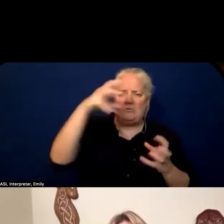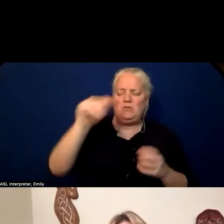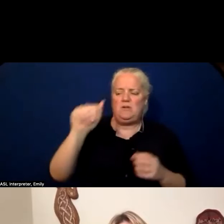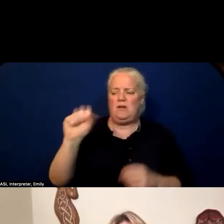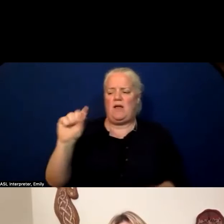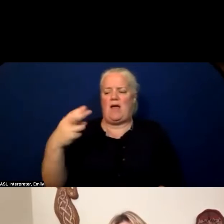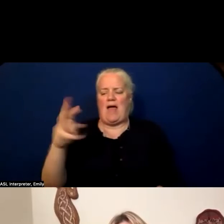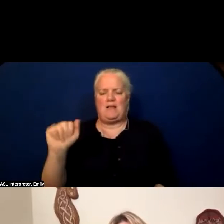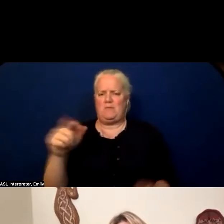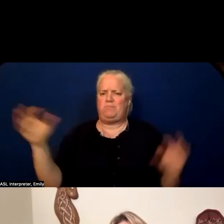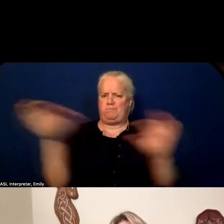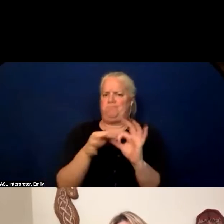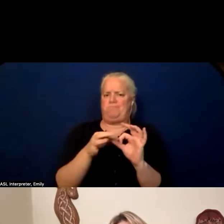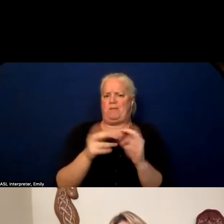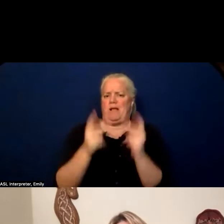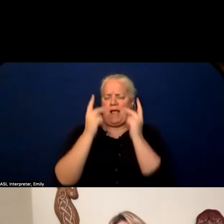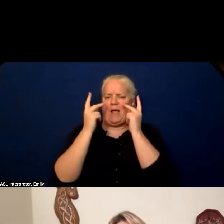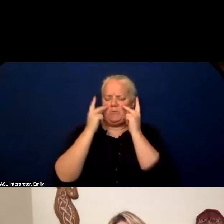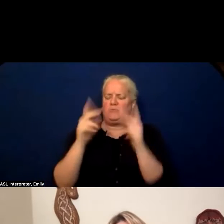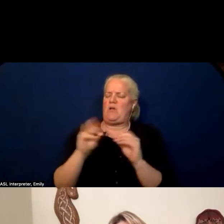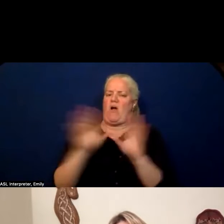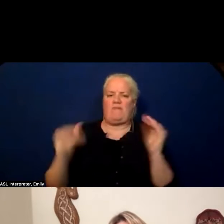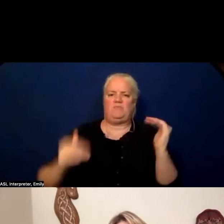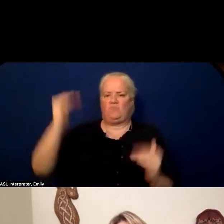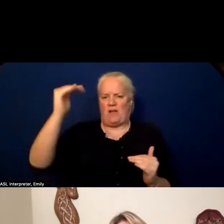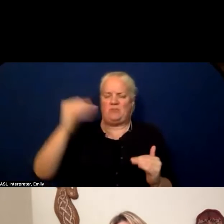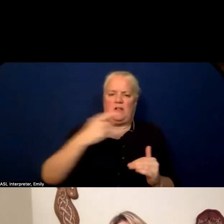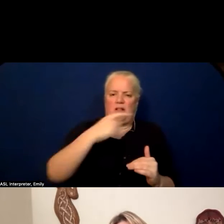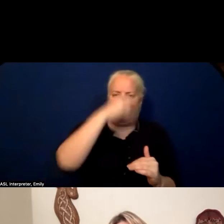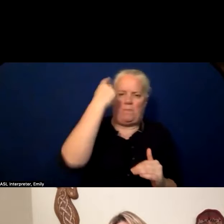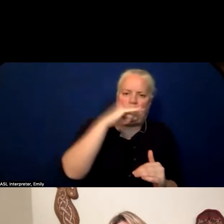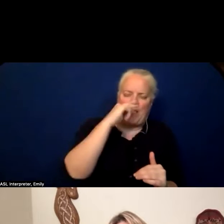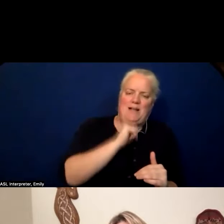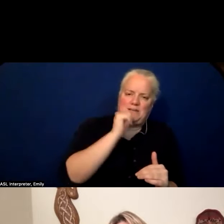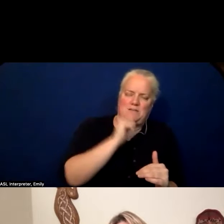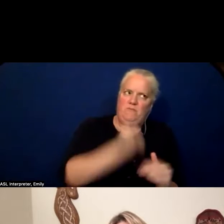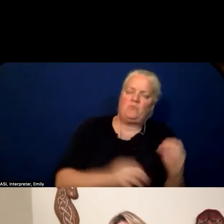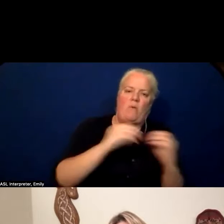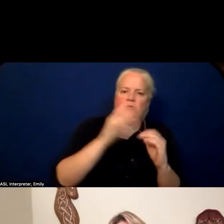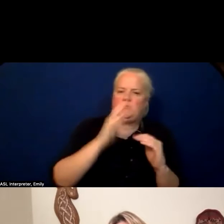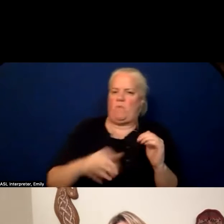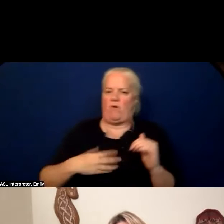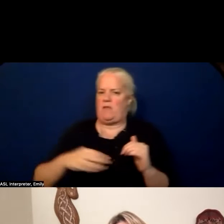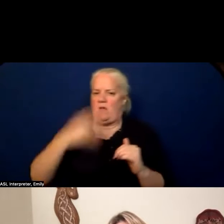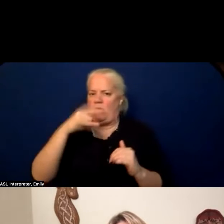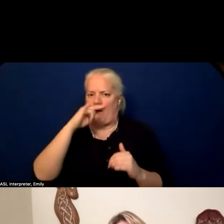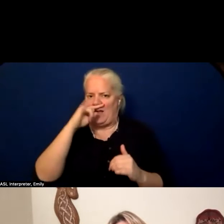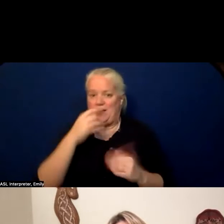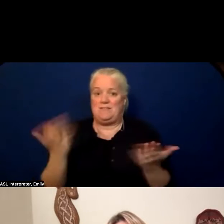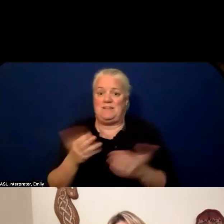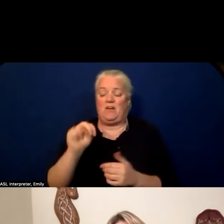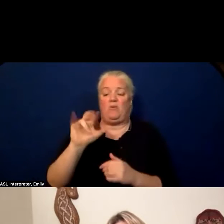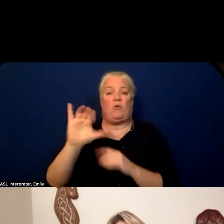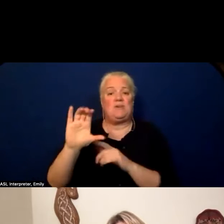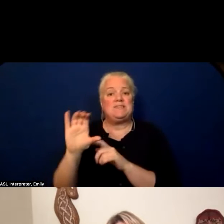there's a huge racial divide in who suffers from asthma. And Black kids are so much more likely to suffer from asthma than white kids are. And here in New York City, we